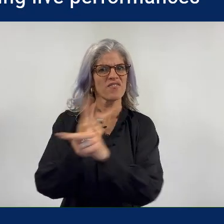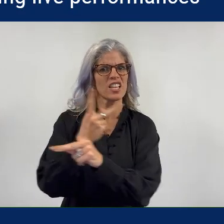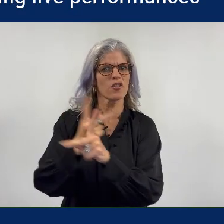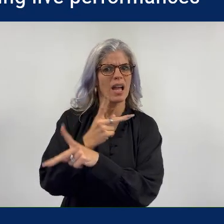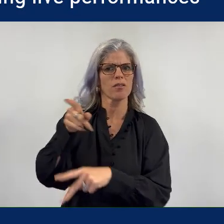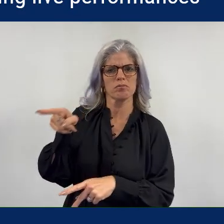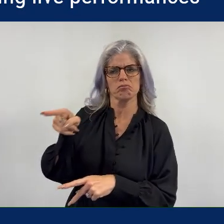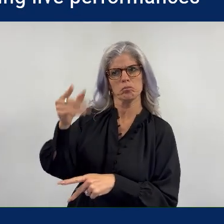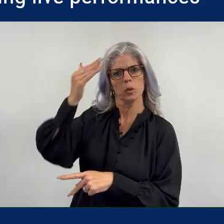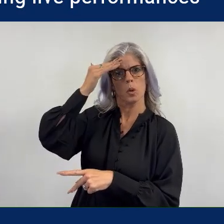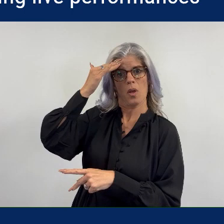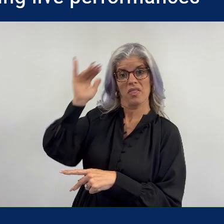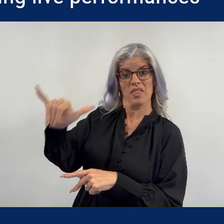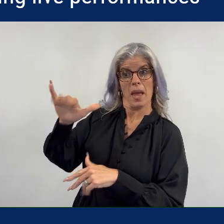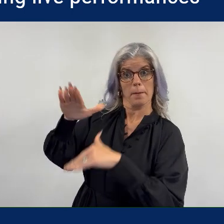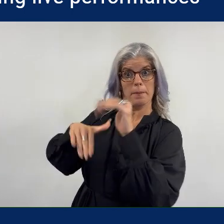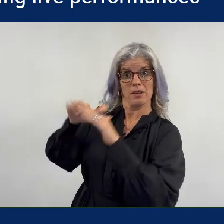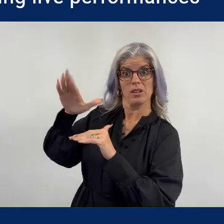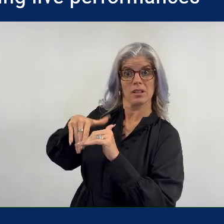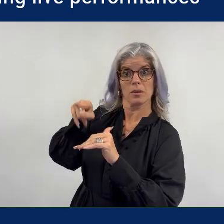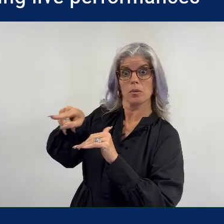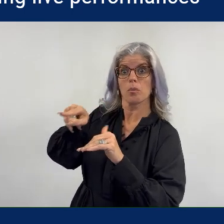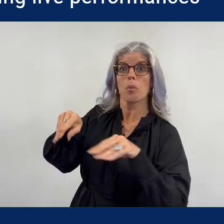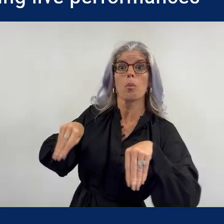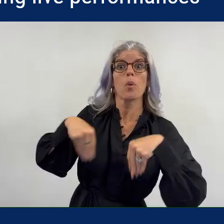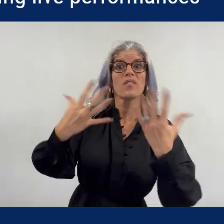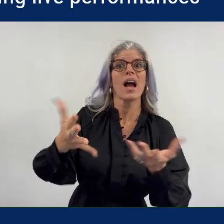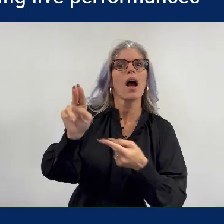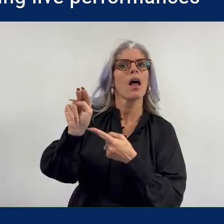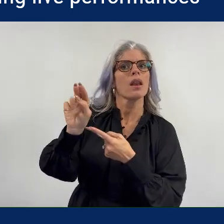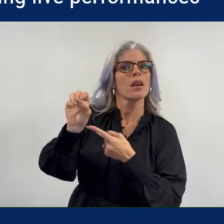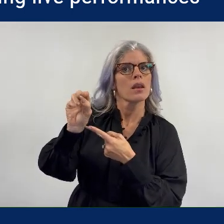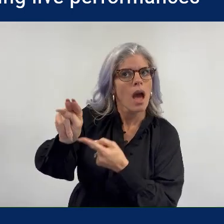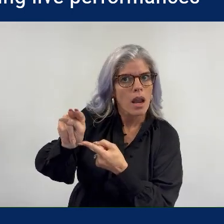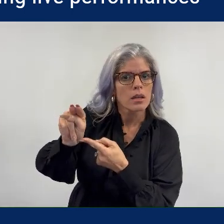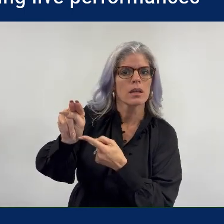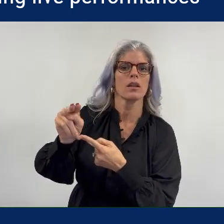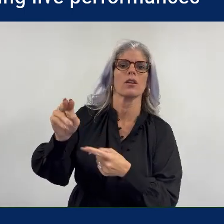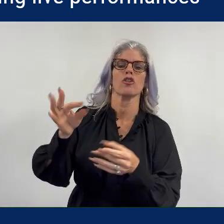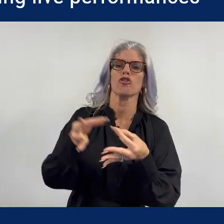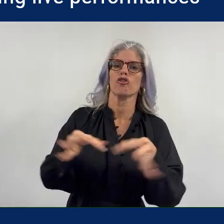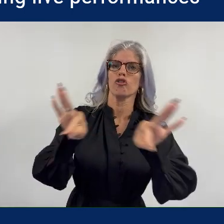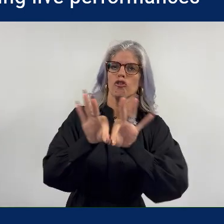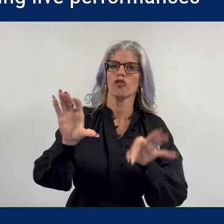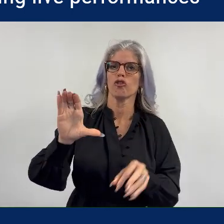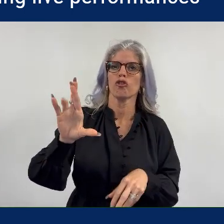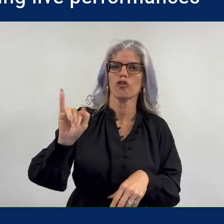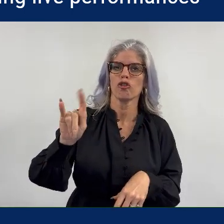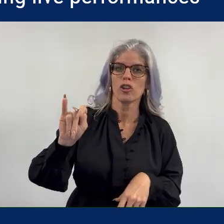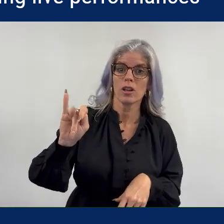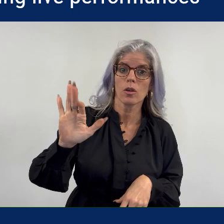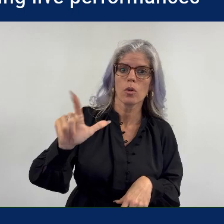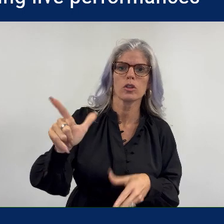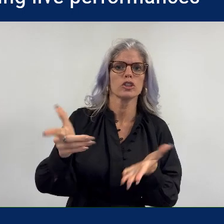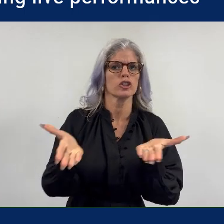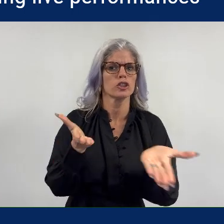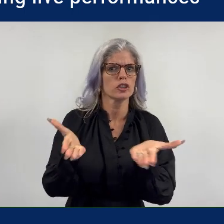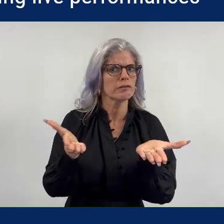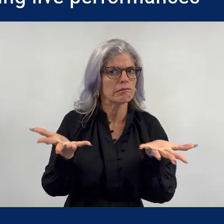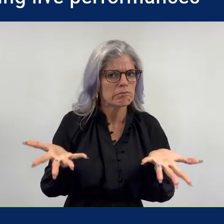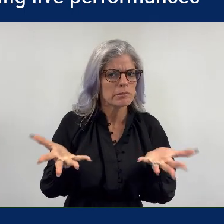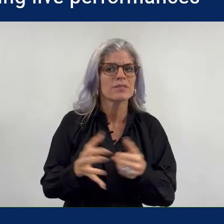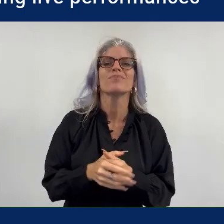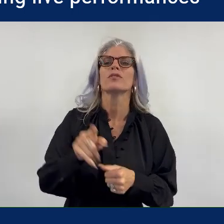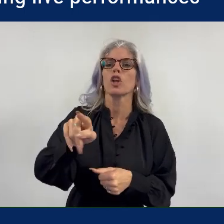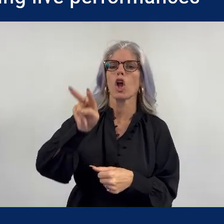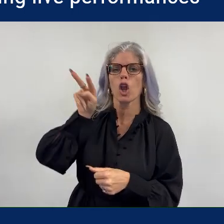To help you determine if you provide a non-critical service, please review the examples listed on this screen. Please note, houses